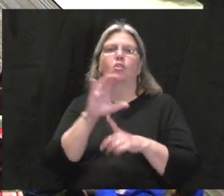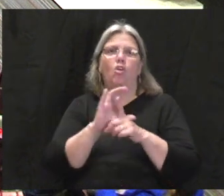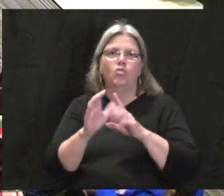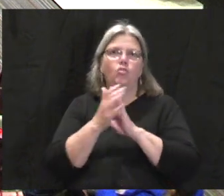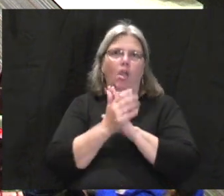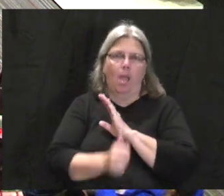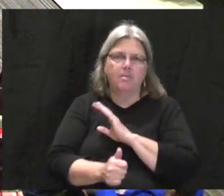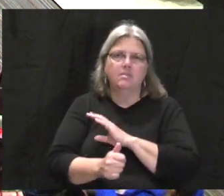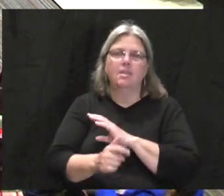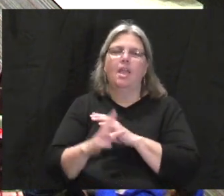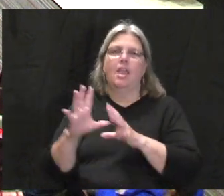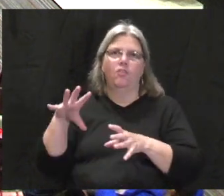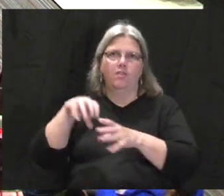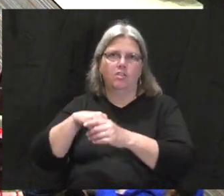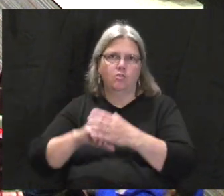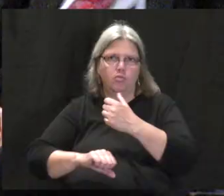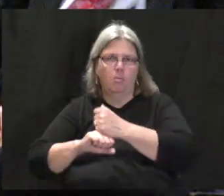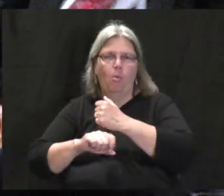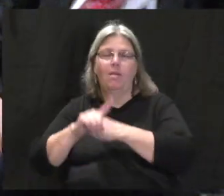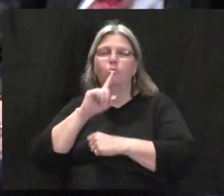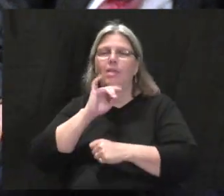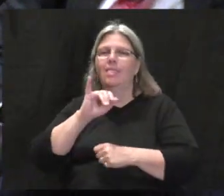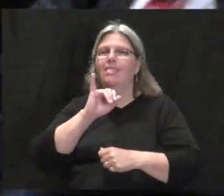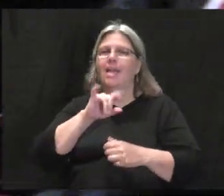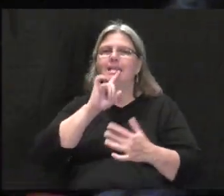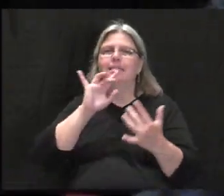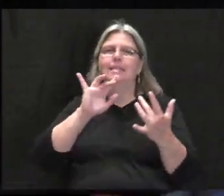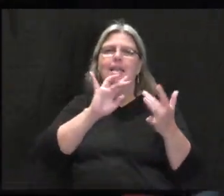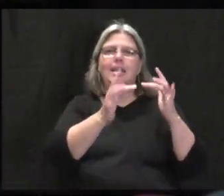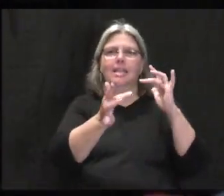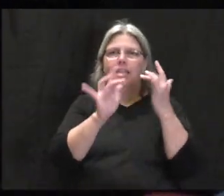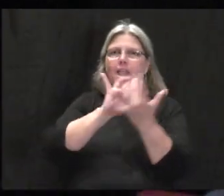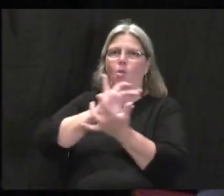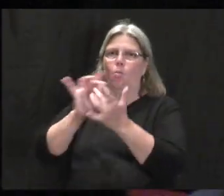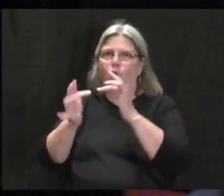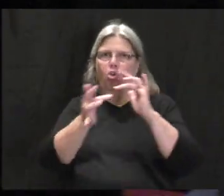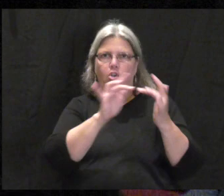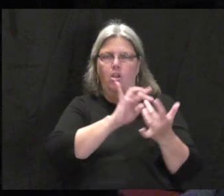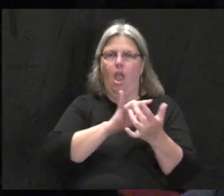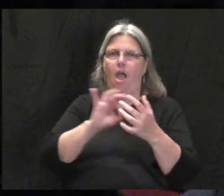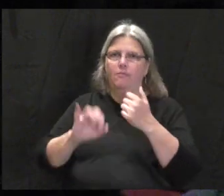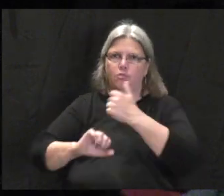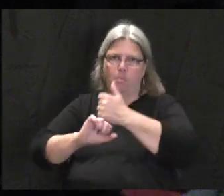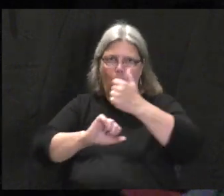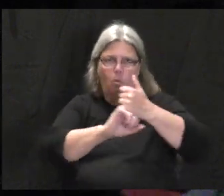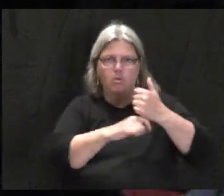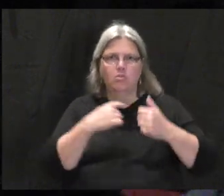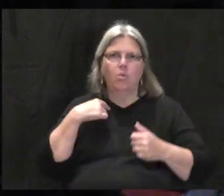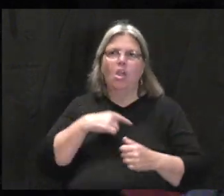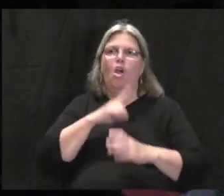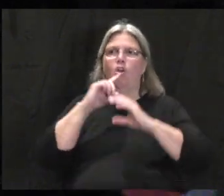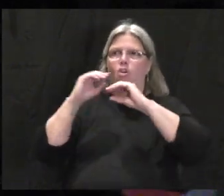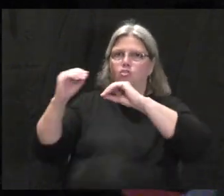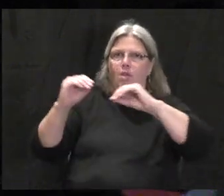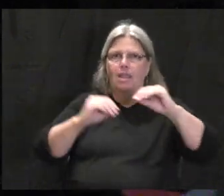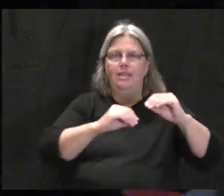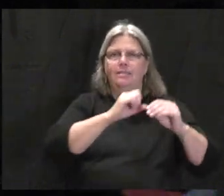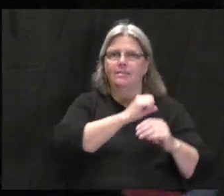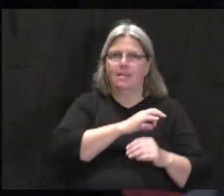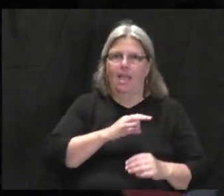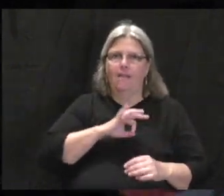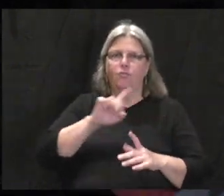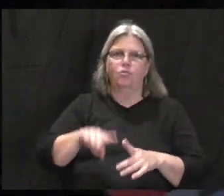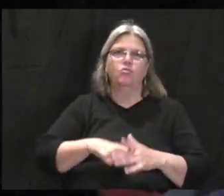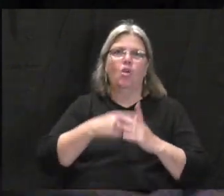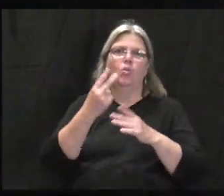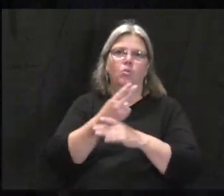another. They really do have to blend and work together. And just like any other thing that you're going to continue doing well, our training will be